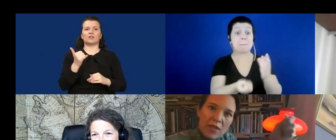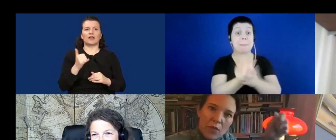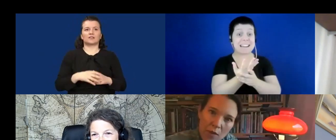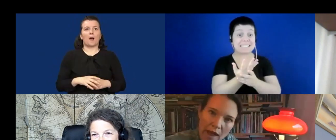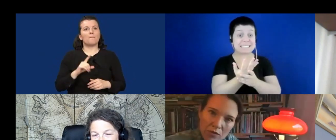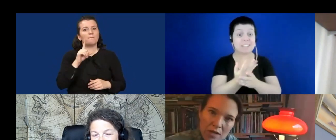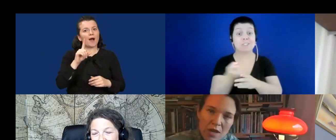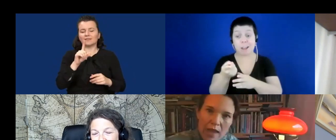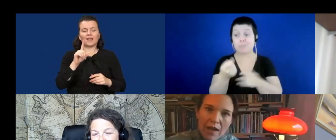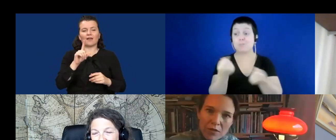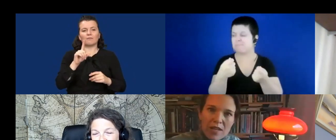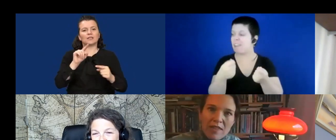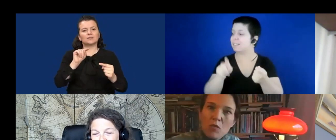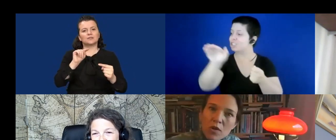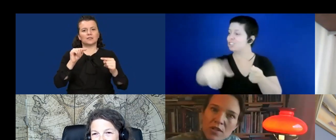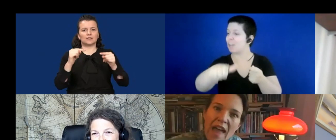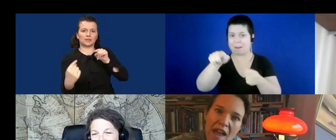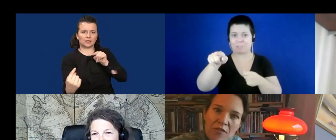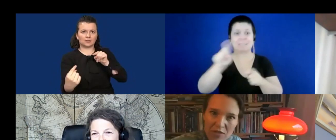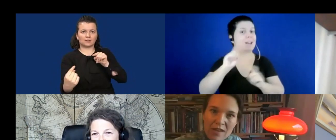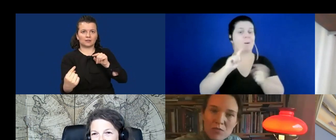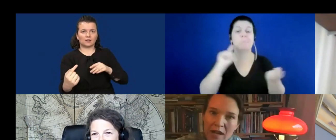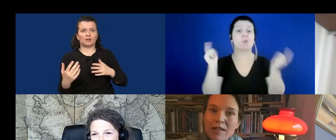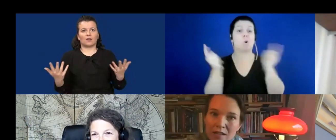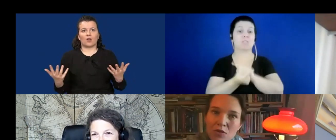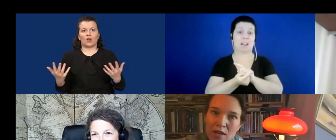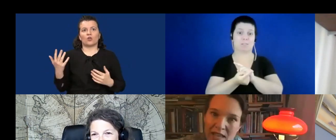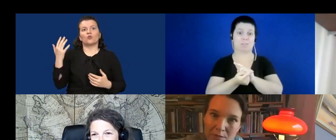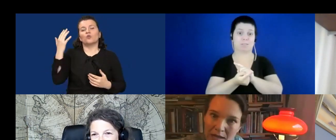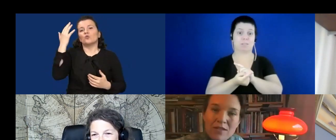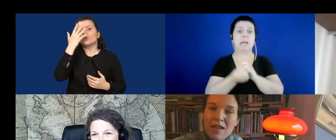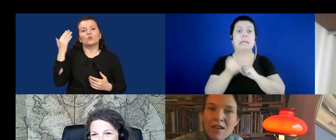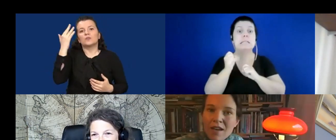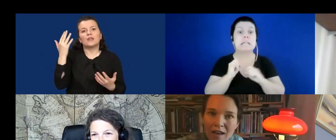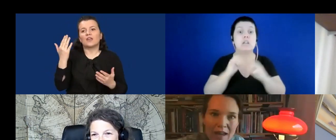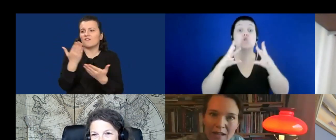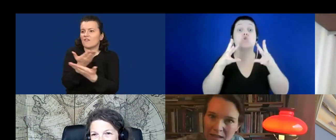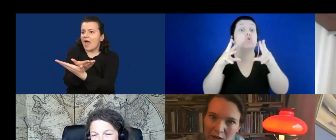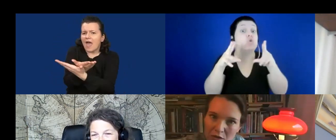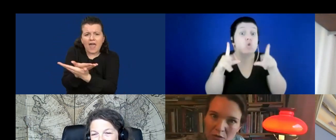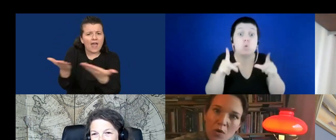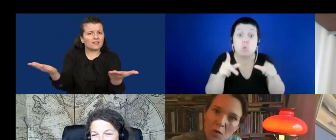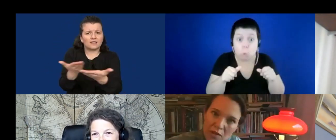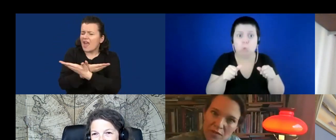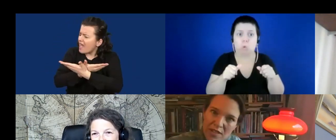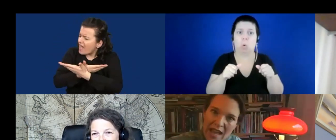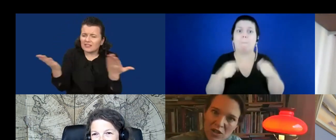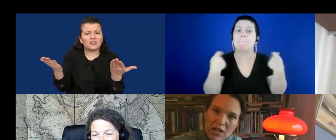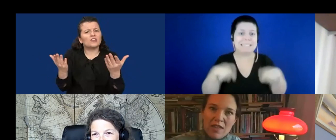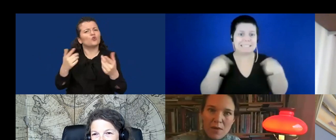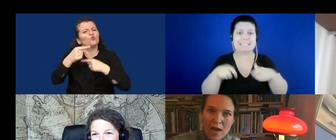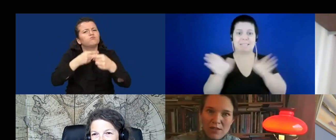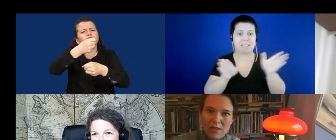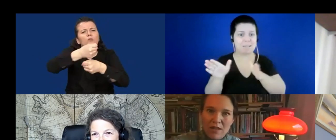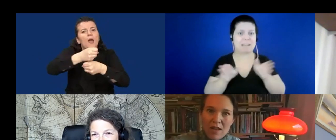it the other way around. We have to say that, what if everything is related to accessibility and inclusion? What if it's